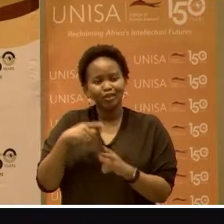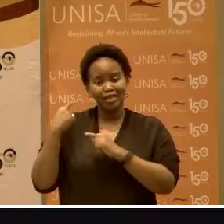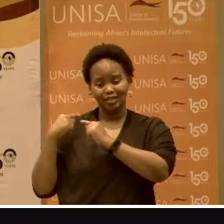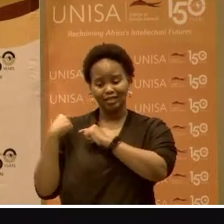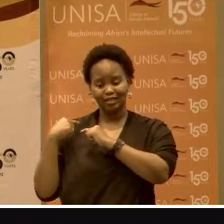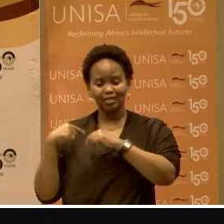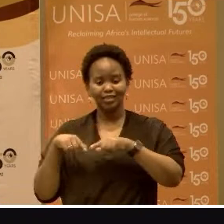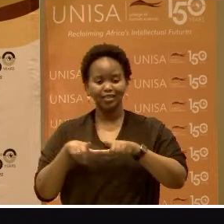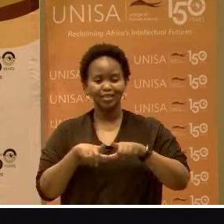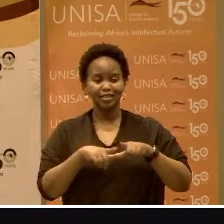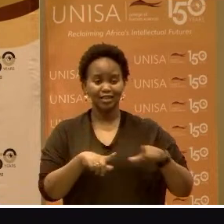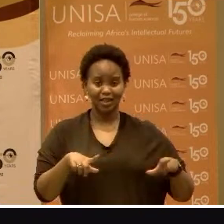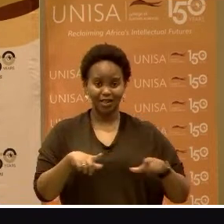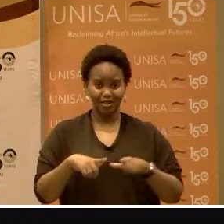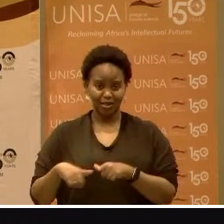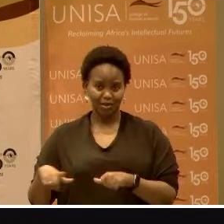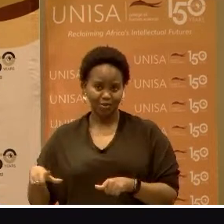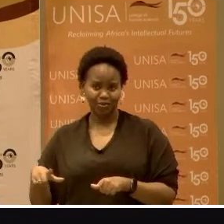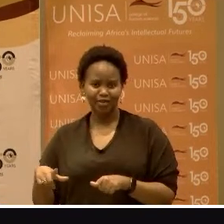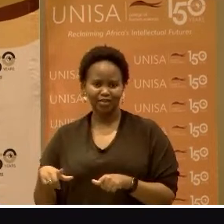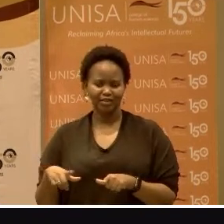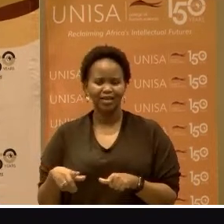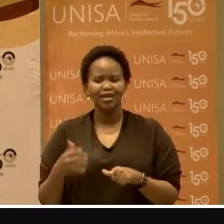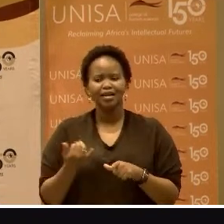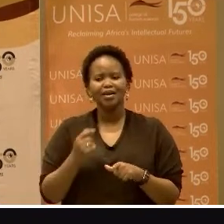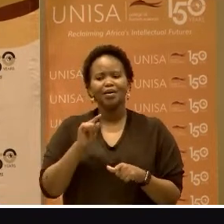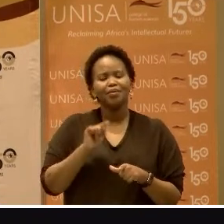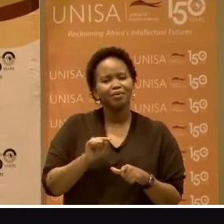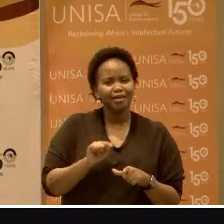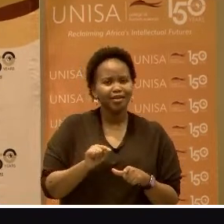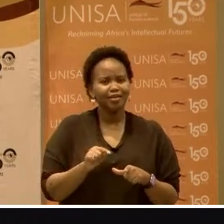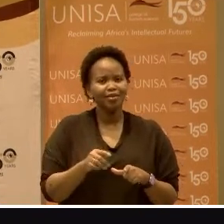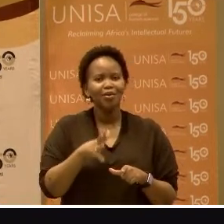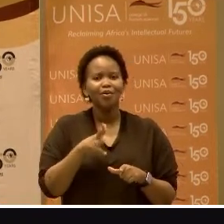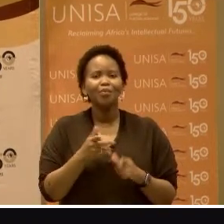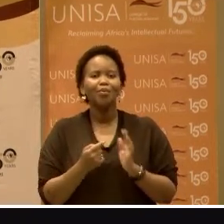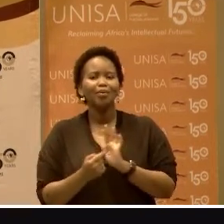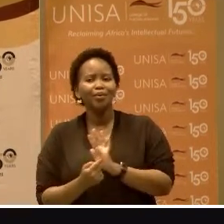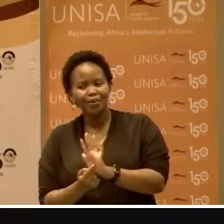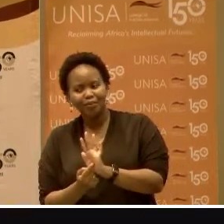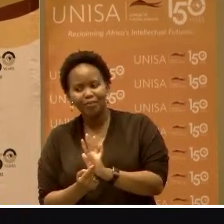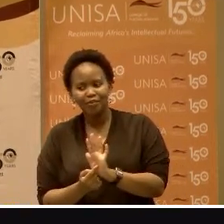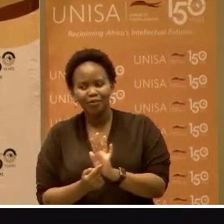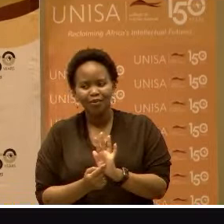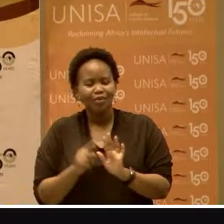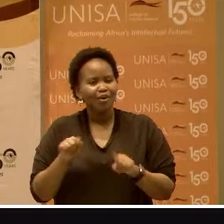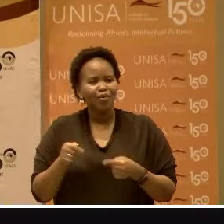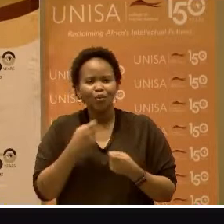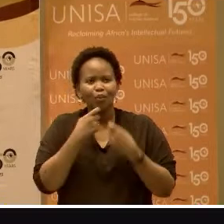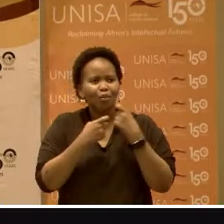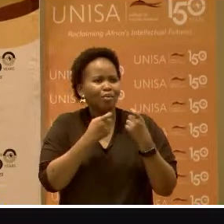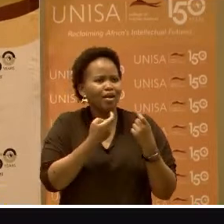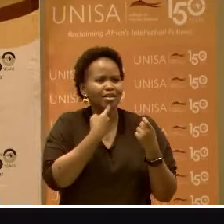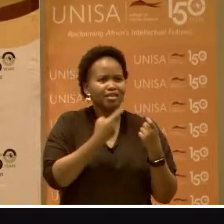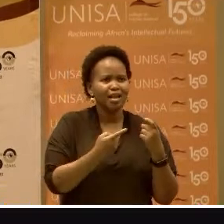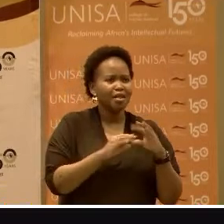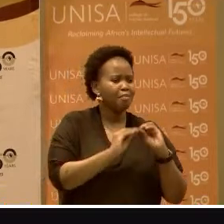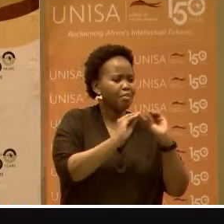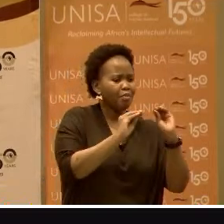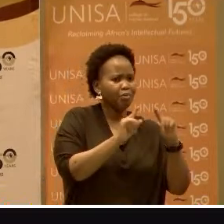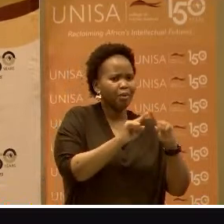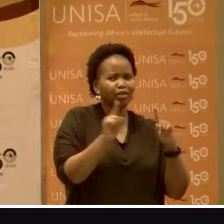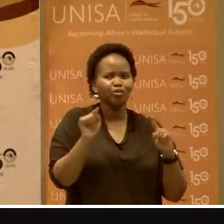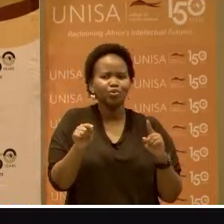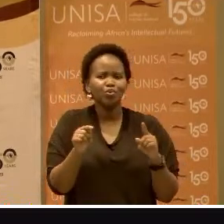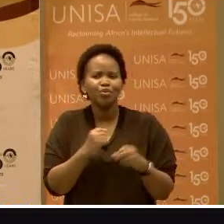And anybody that goes there, we have to, if you don't understand what is there, that means you cannot comprehend what they are telling you. So we should emulate